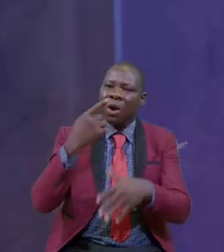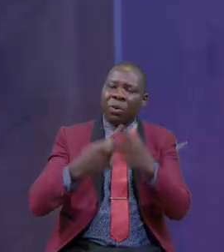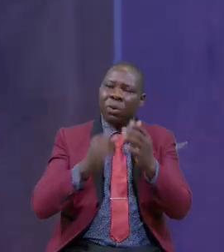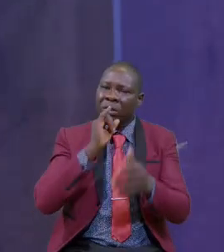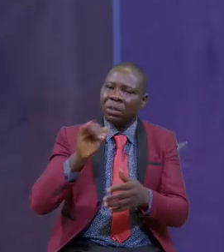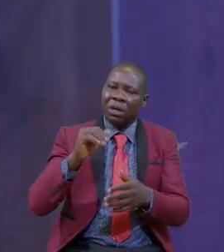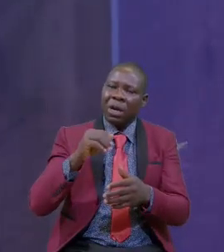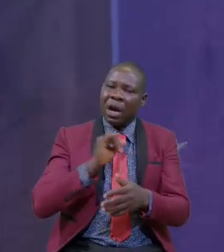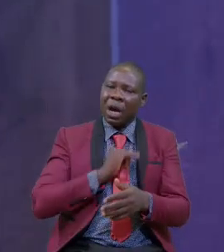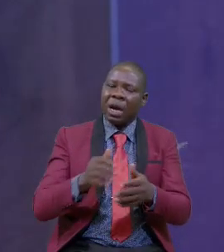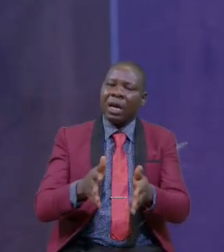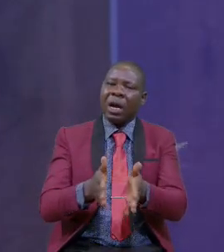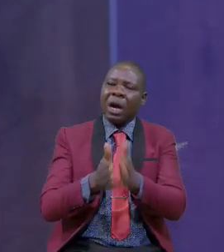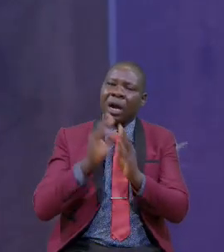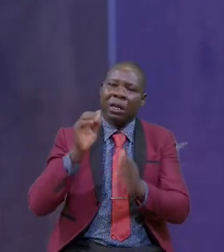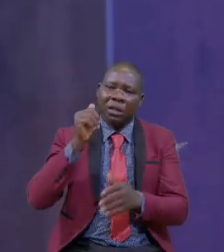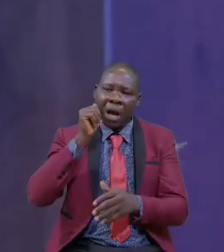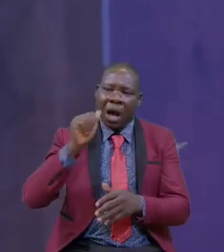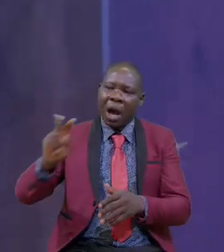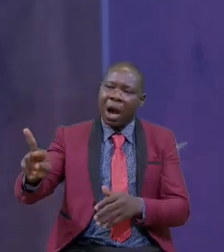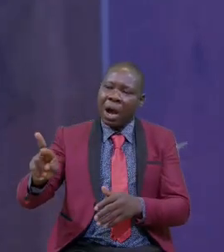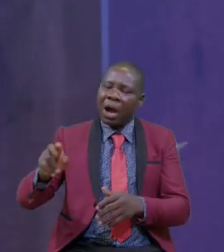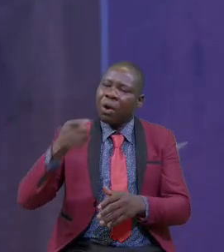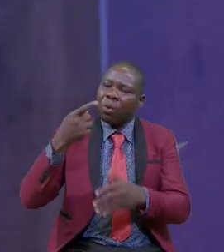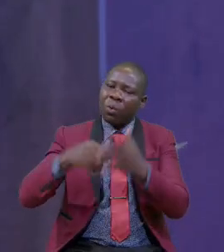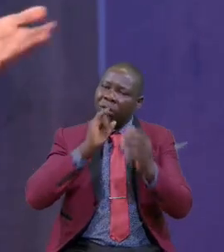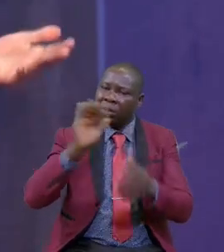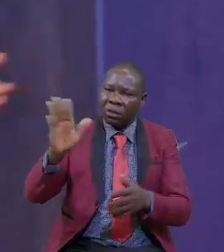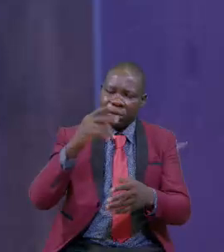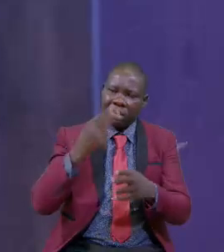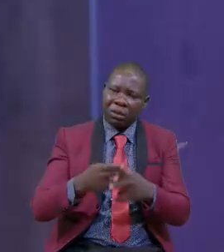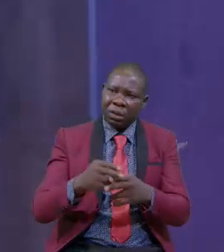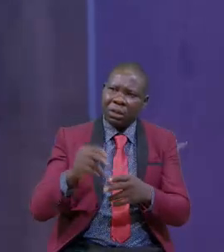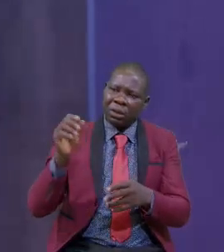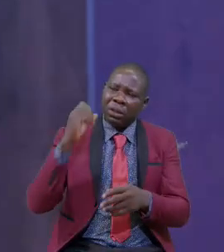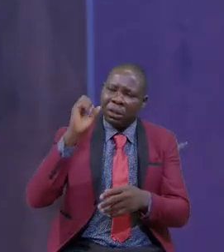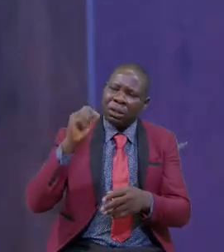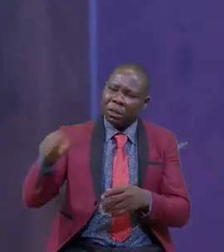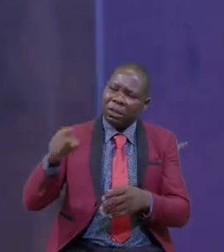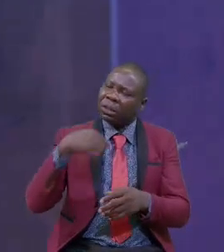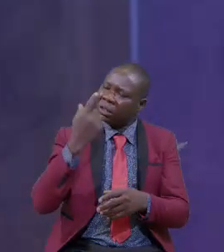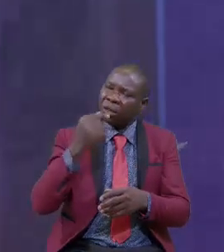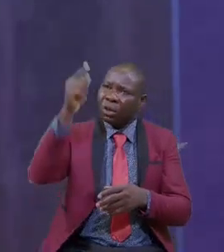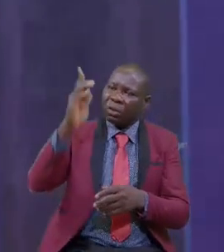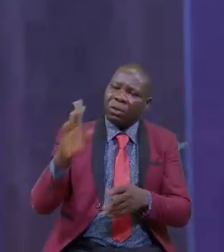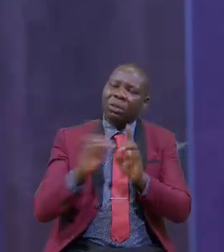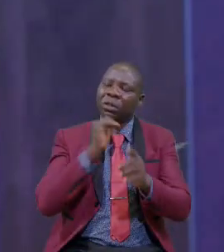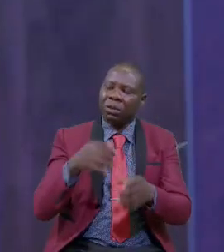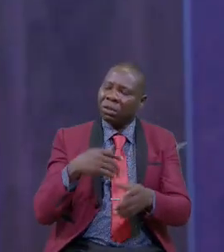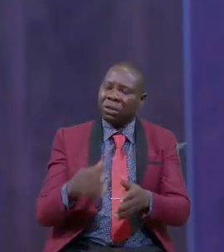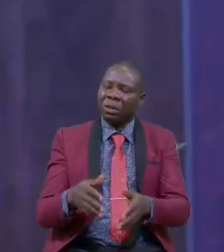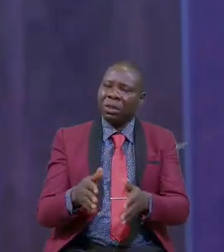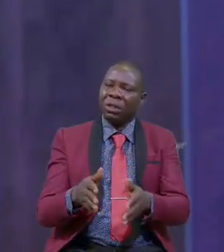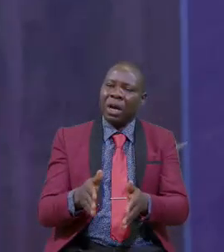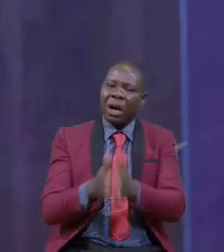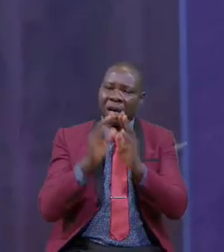name. Where are you coming from? What's your Christian experience? I wanted to find out what